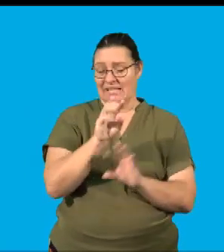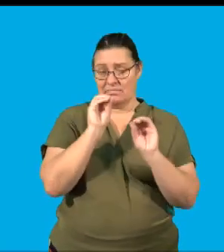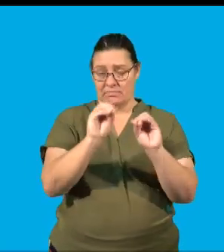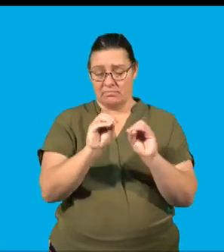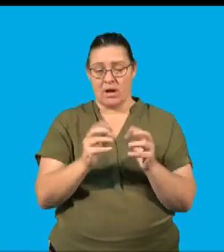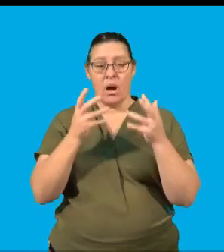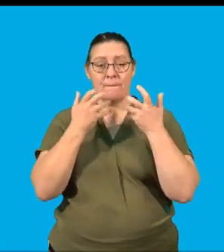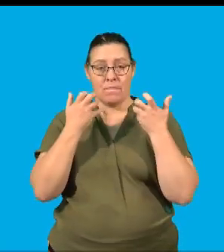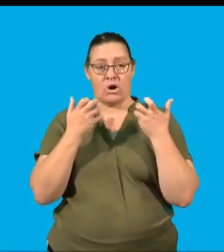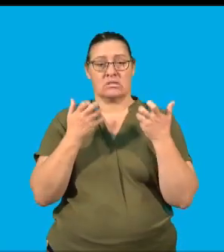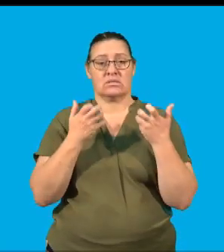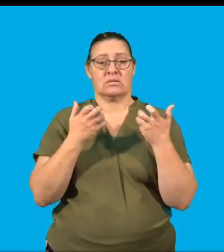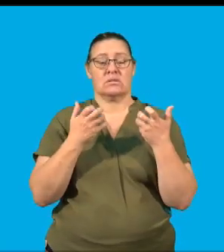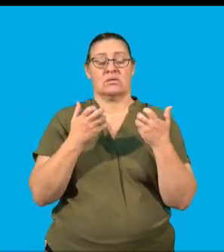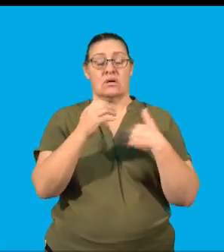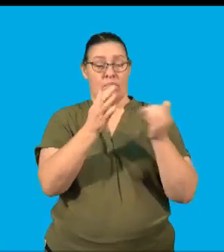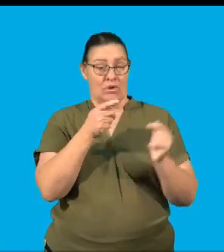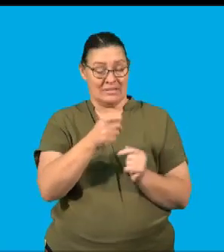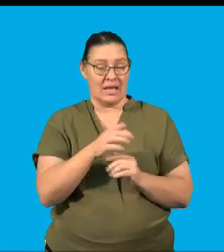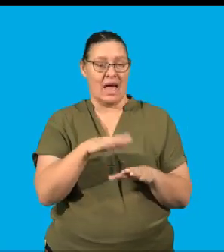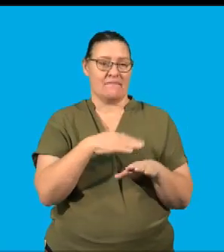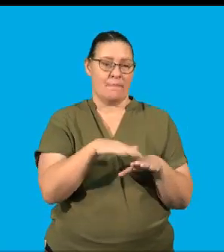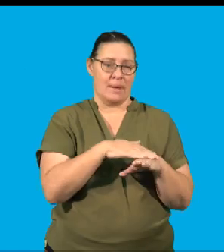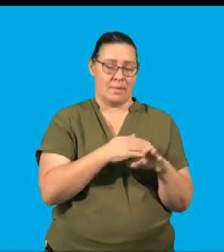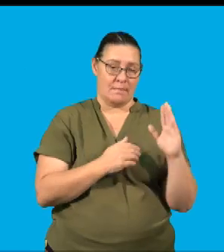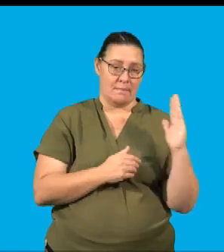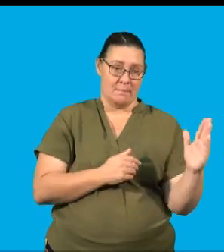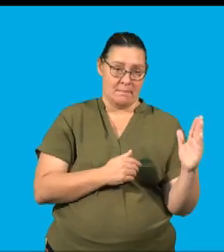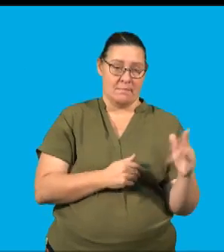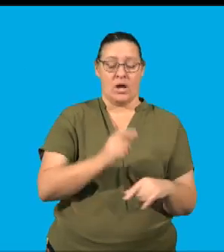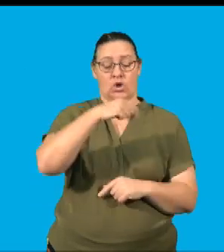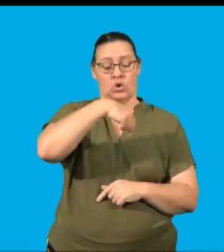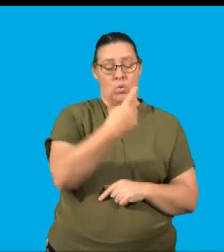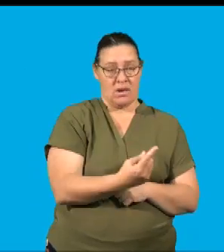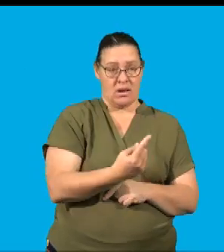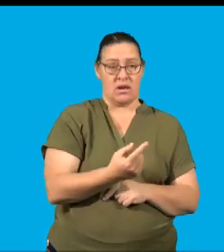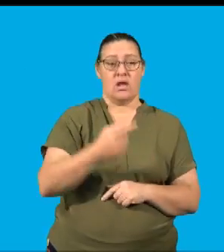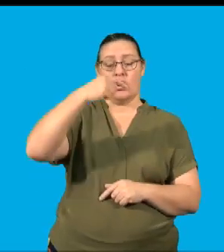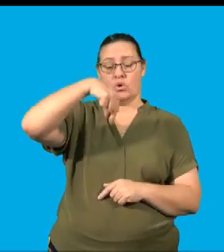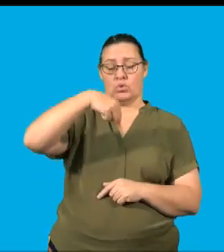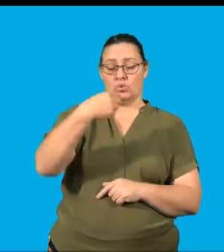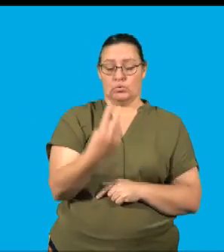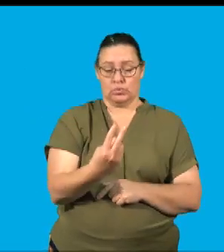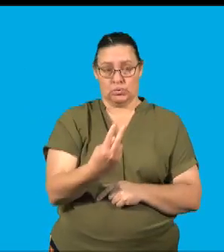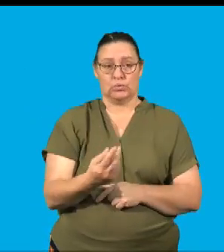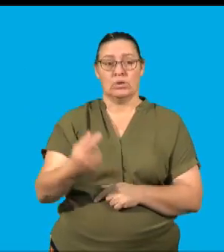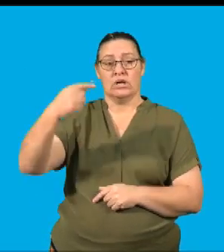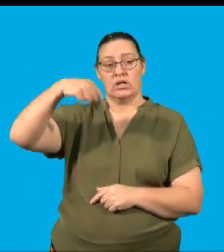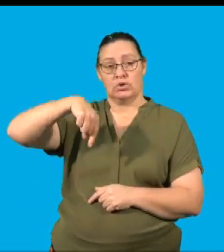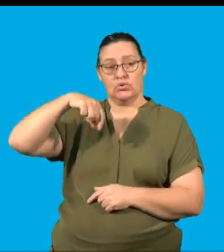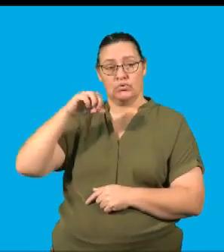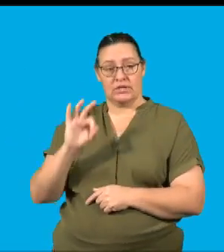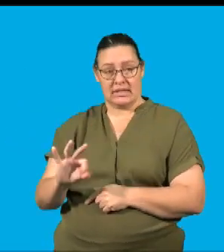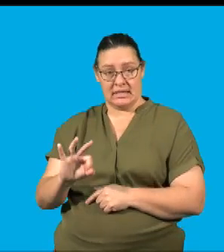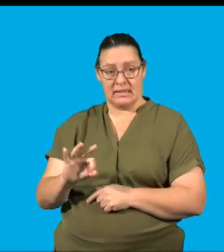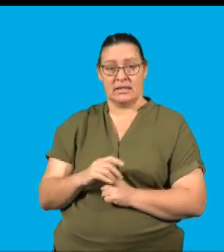is our box and whisker plot. We know that this is the minimum. This represents Q1. This represents